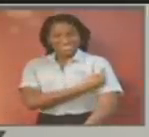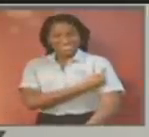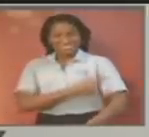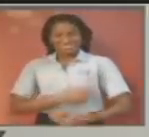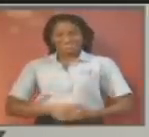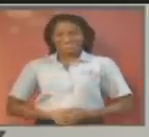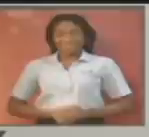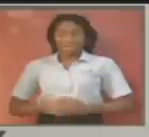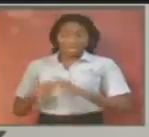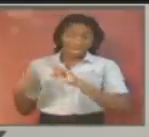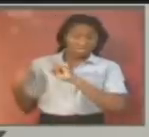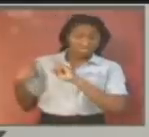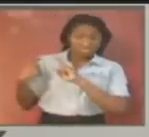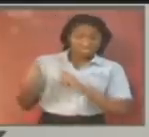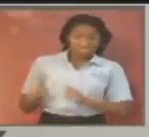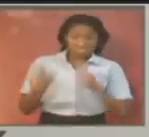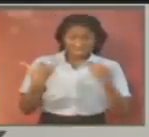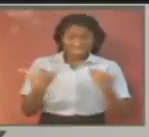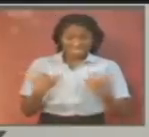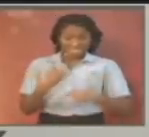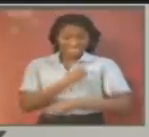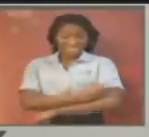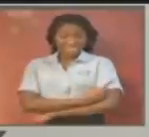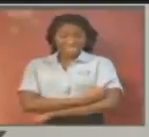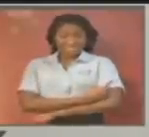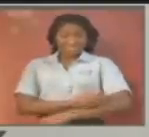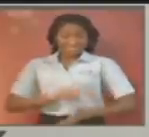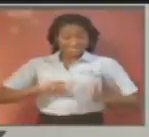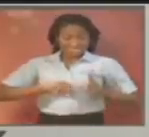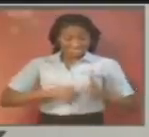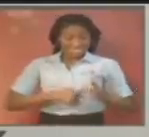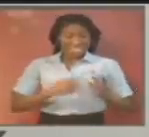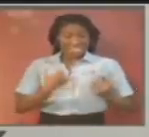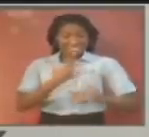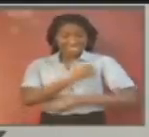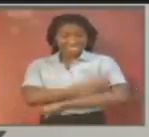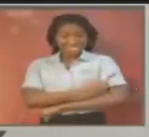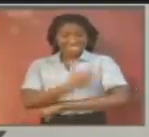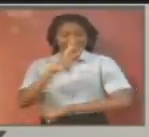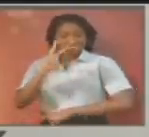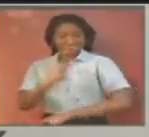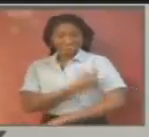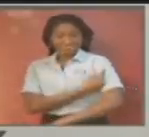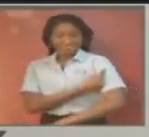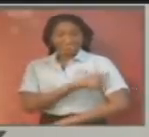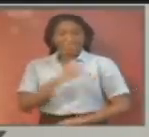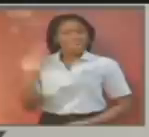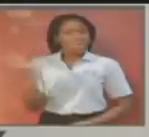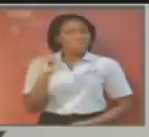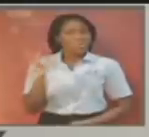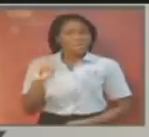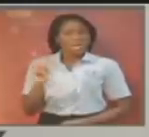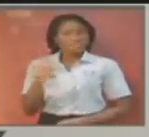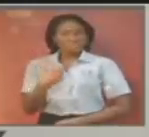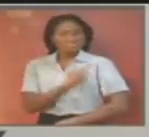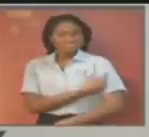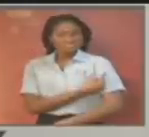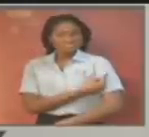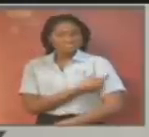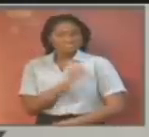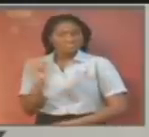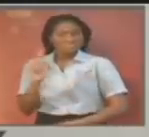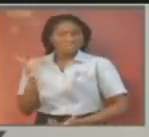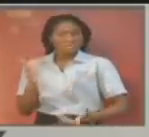of today, June 7th. Second dose sites for AstraZeneca run by the Eastern RHA would